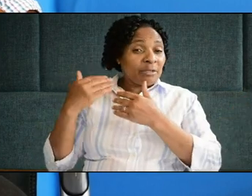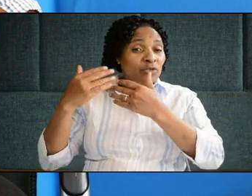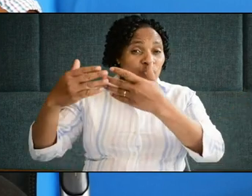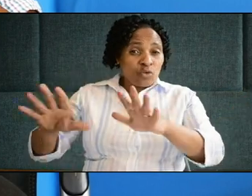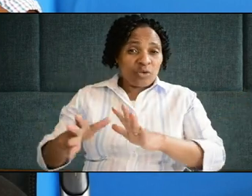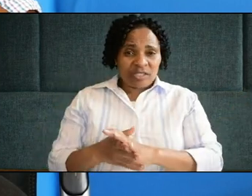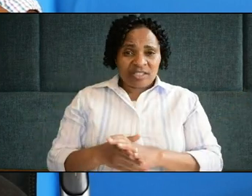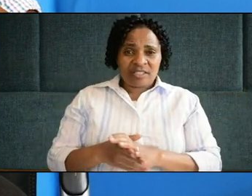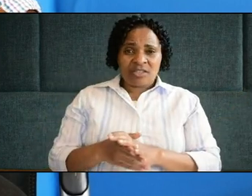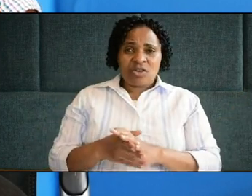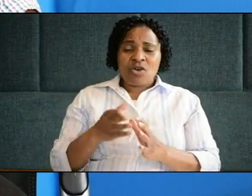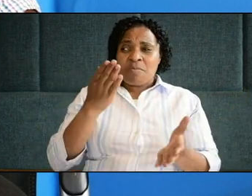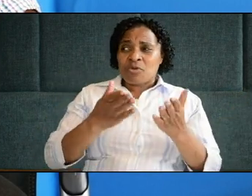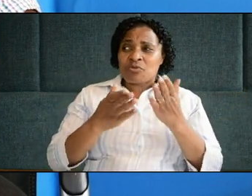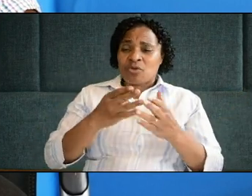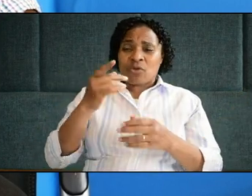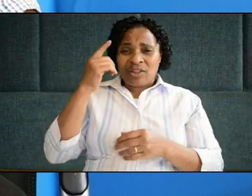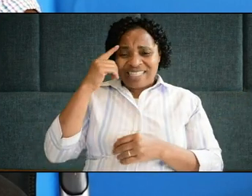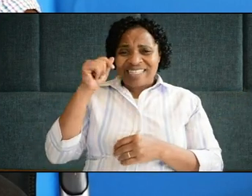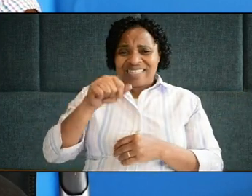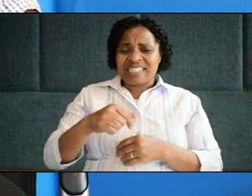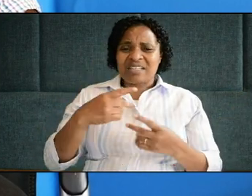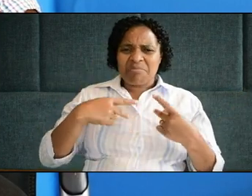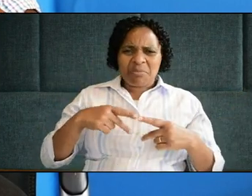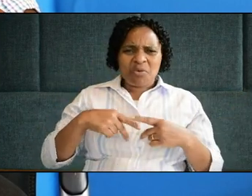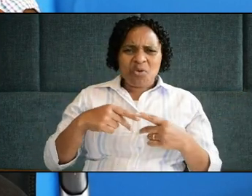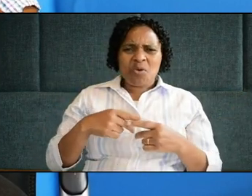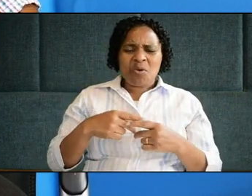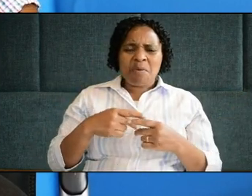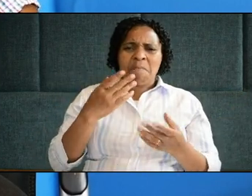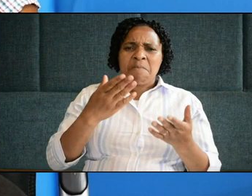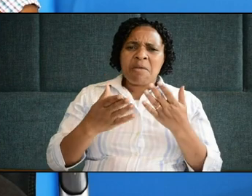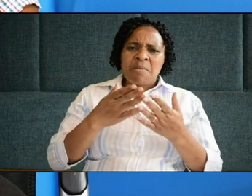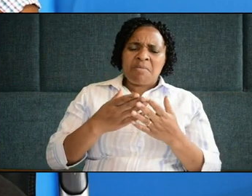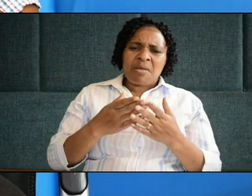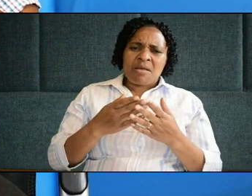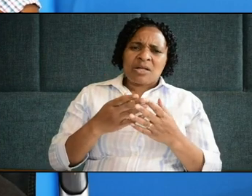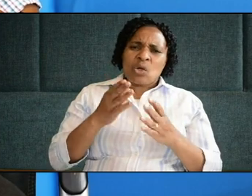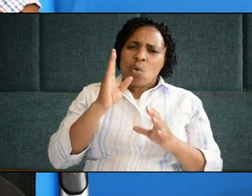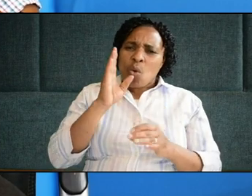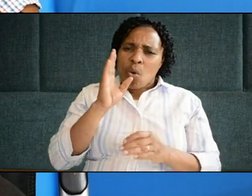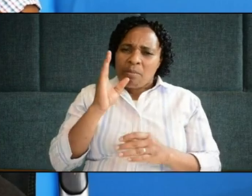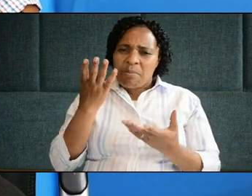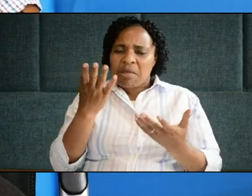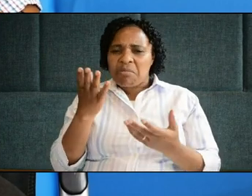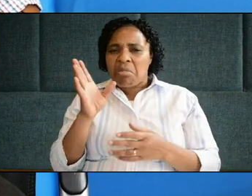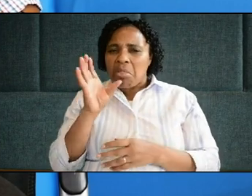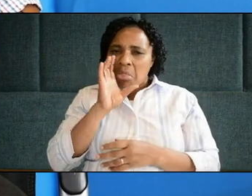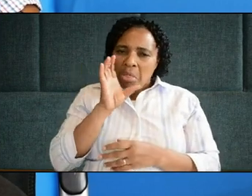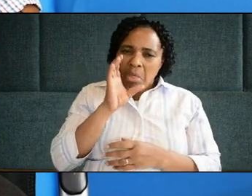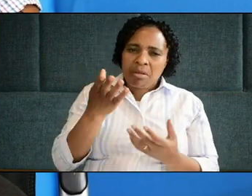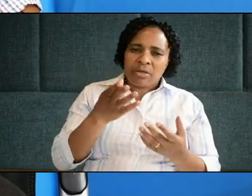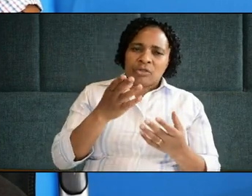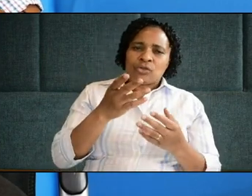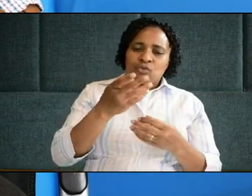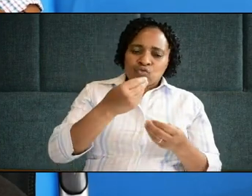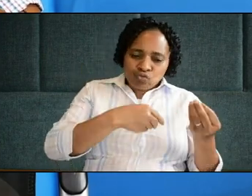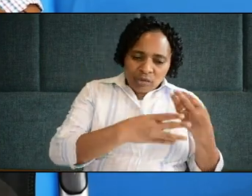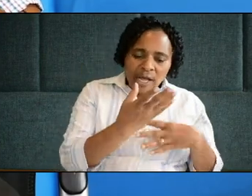And so you might think that these aliens were maybe even spies just to sell them